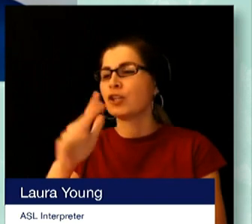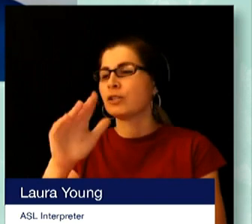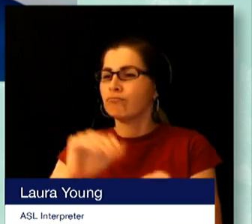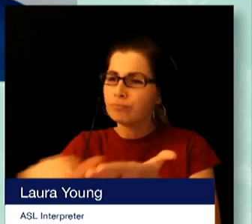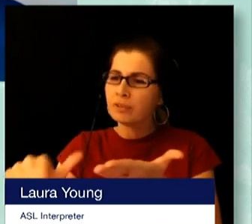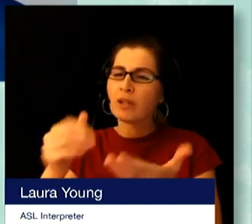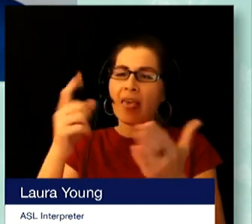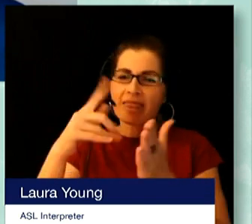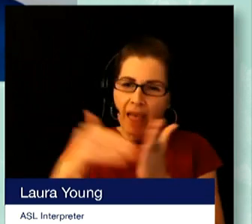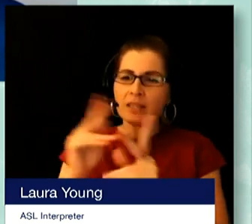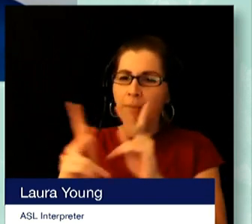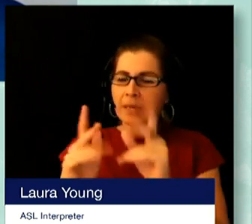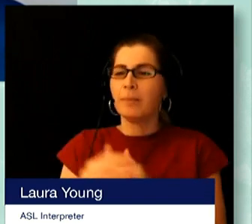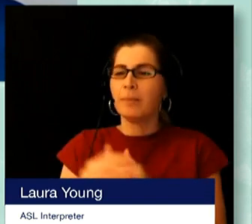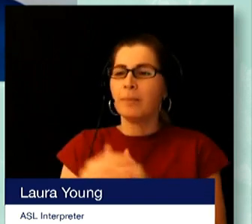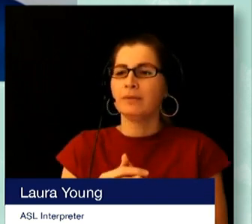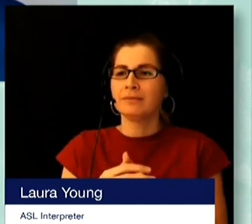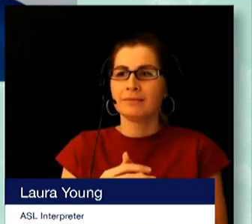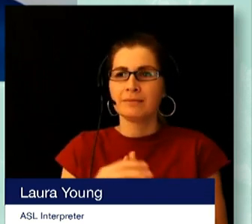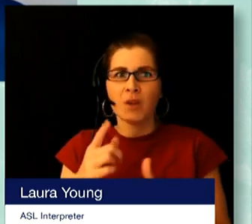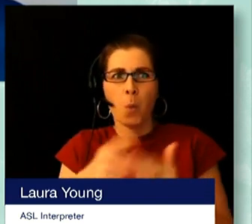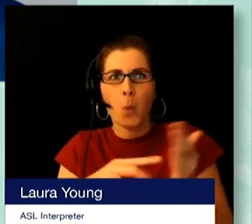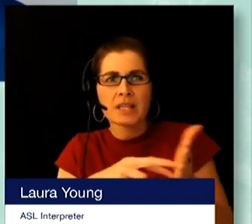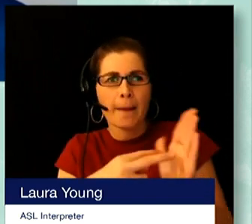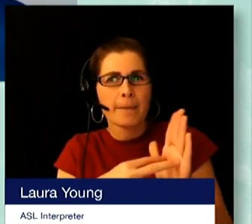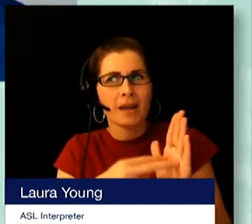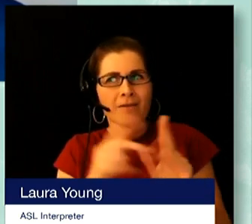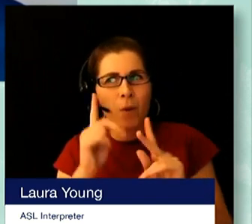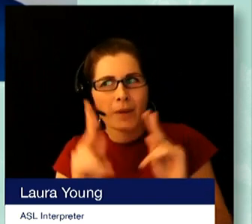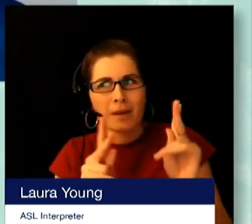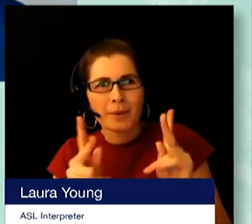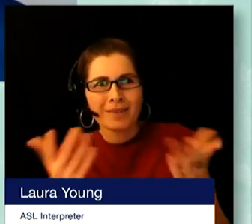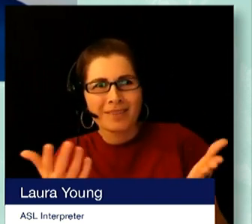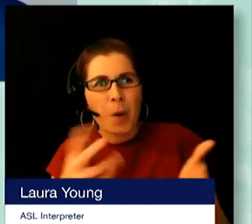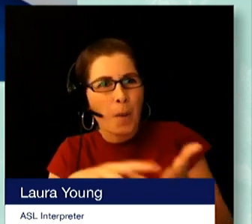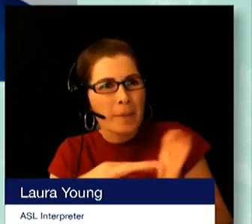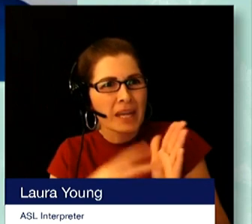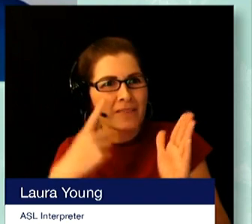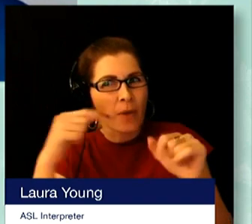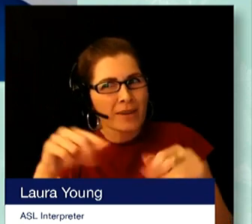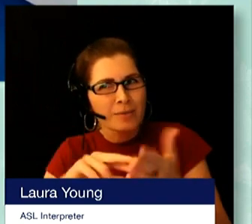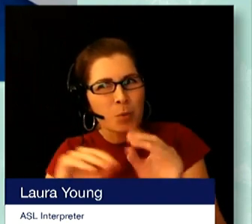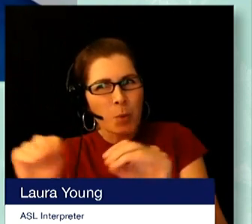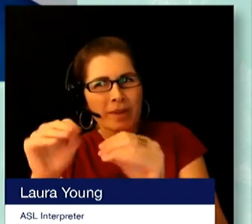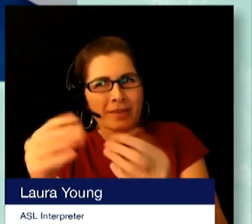mean for people who are incarcerated? What does it mean for this movement?